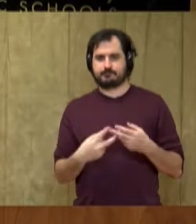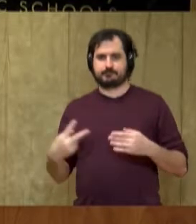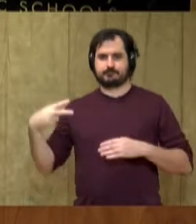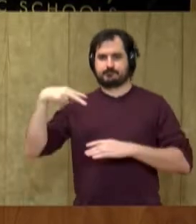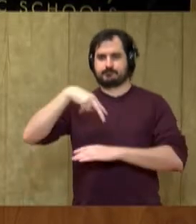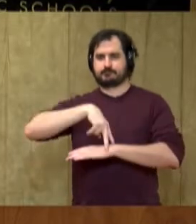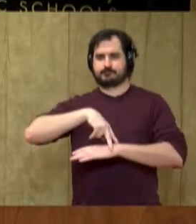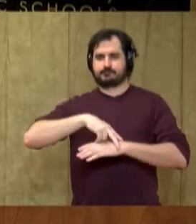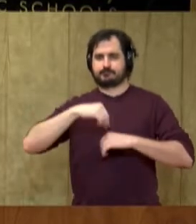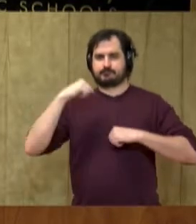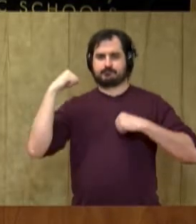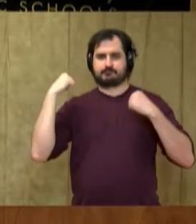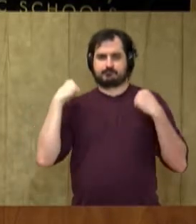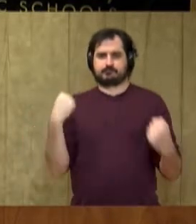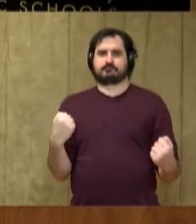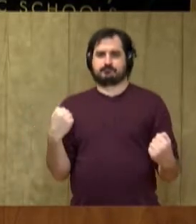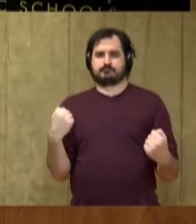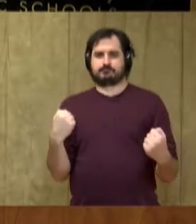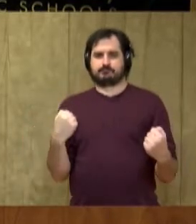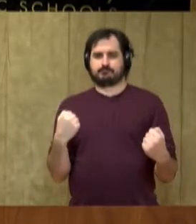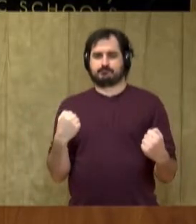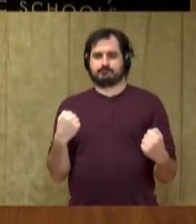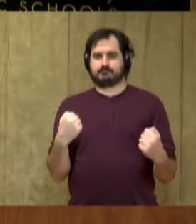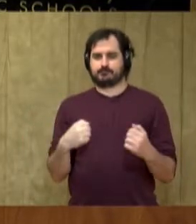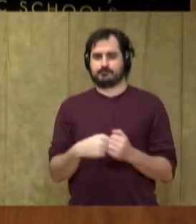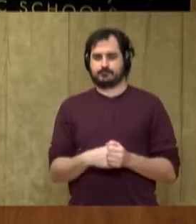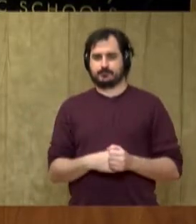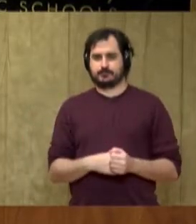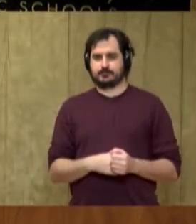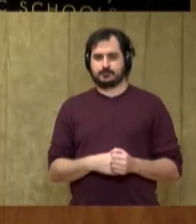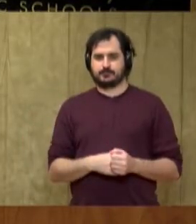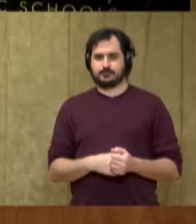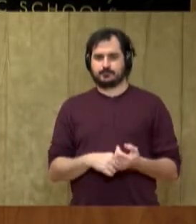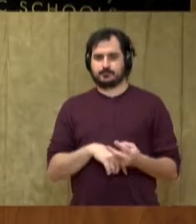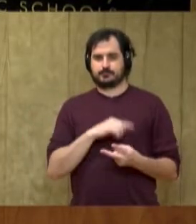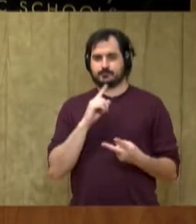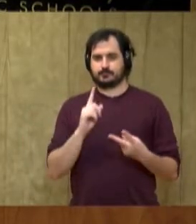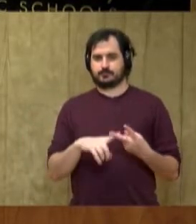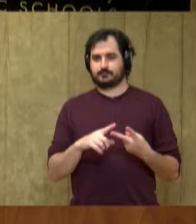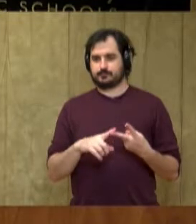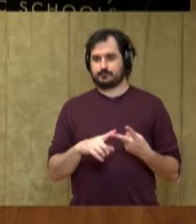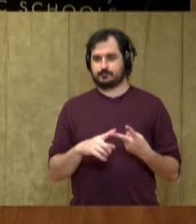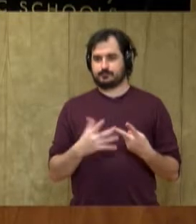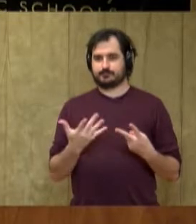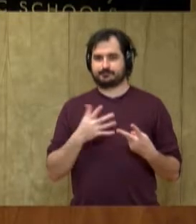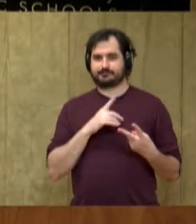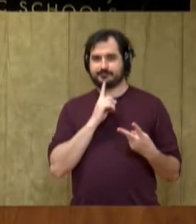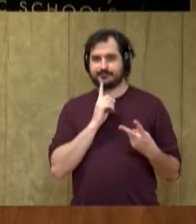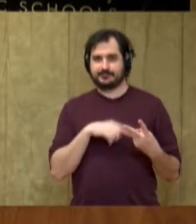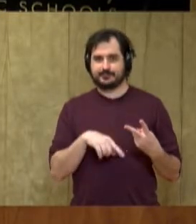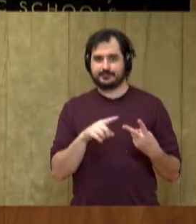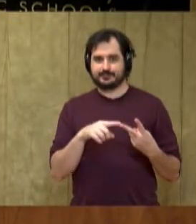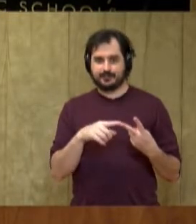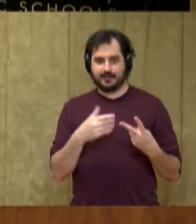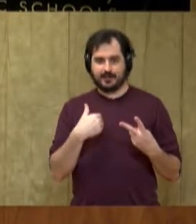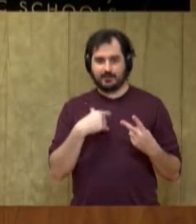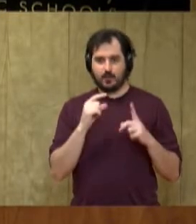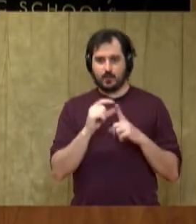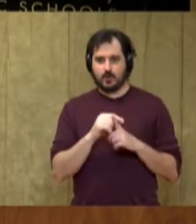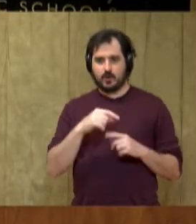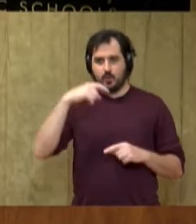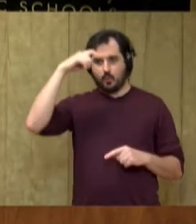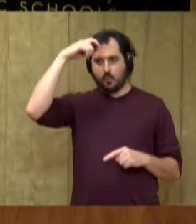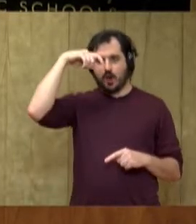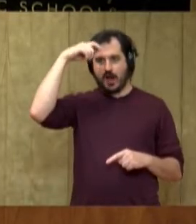firm. Well, that might be wise. It depends on where you are. My answer choice has the word wise in